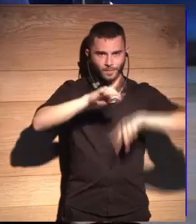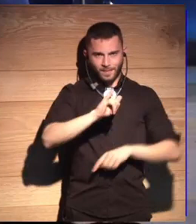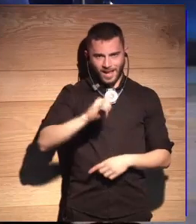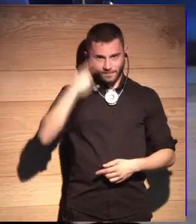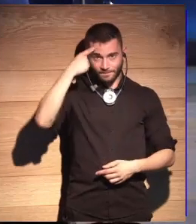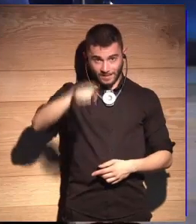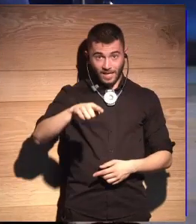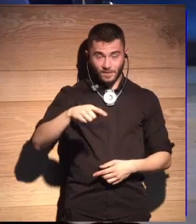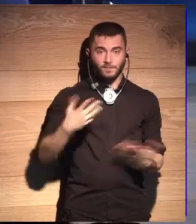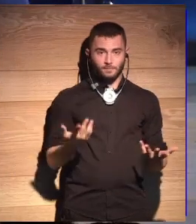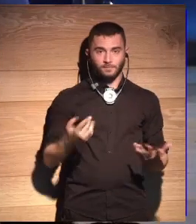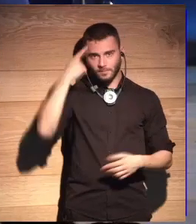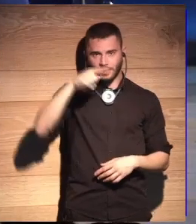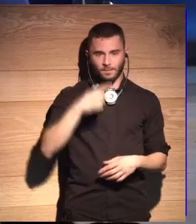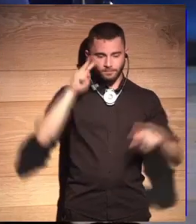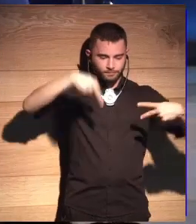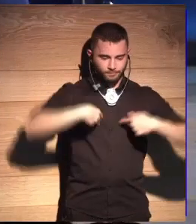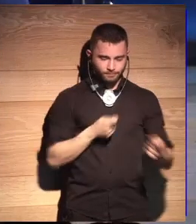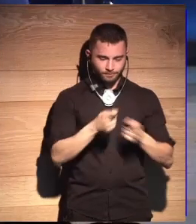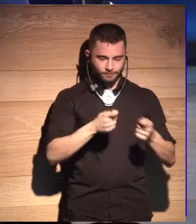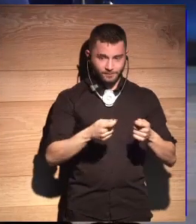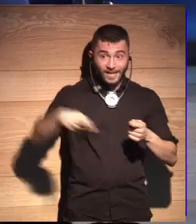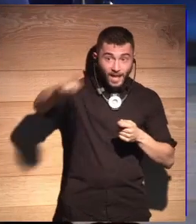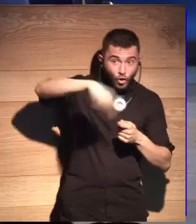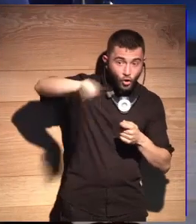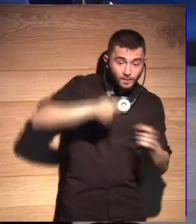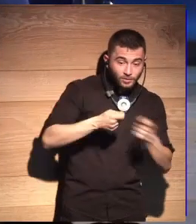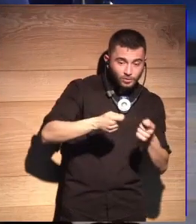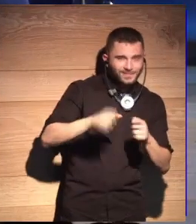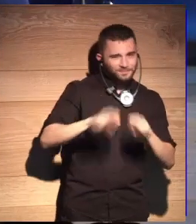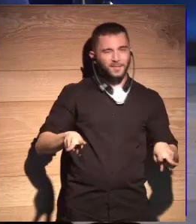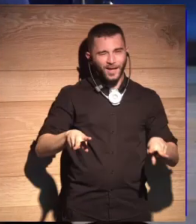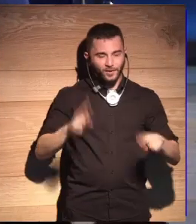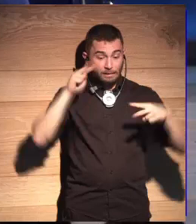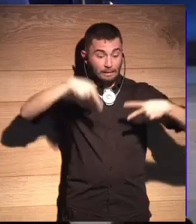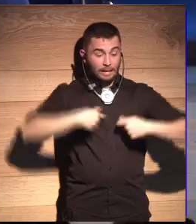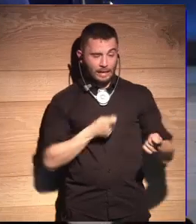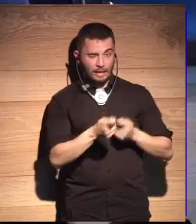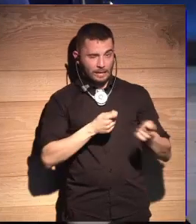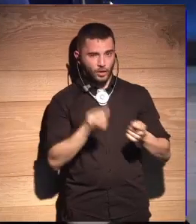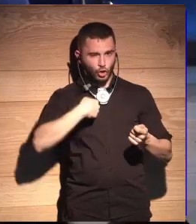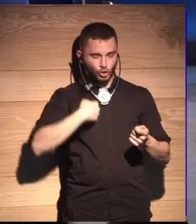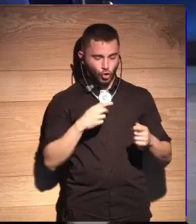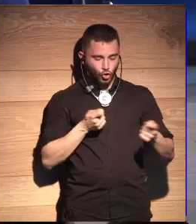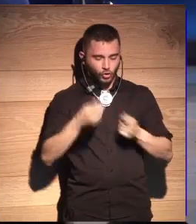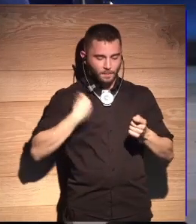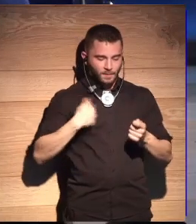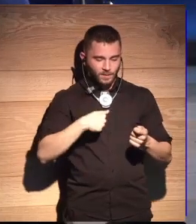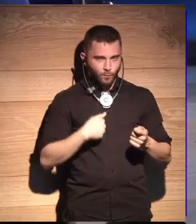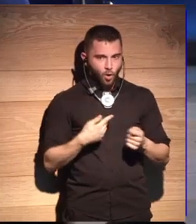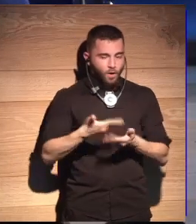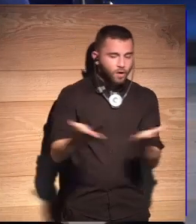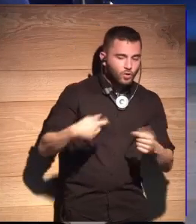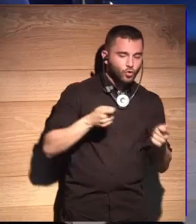think platforms are aware that they have a problem and that it is better to self-regulate themselves than to be regulated